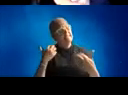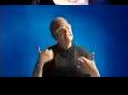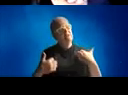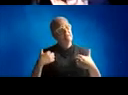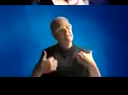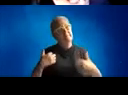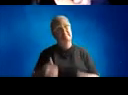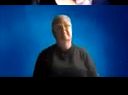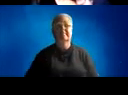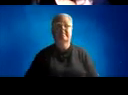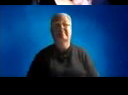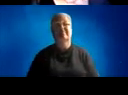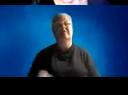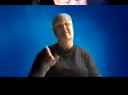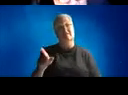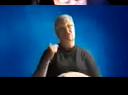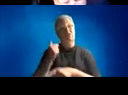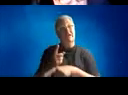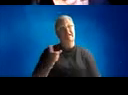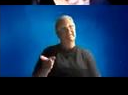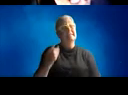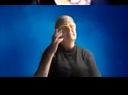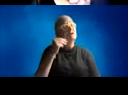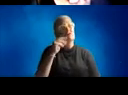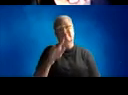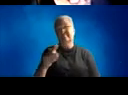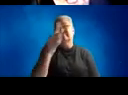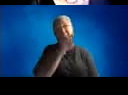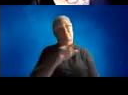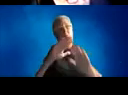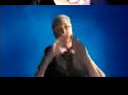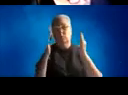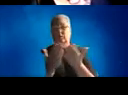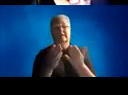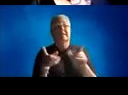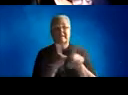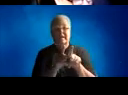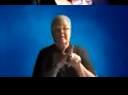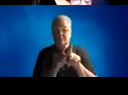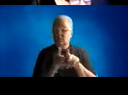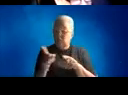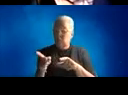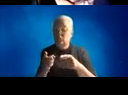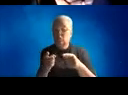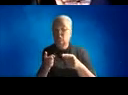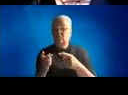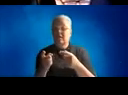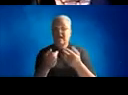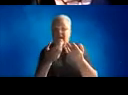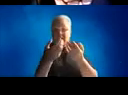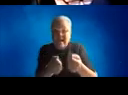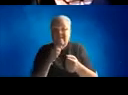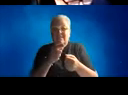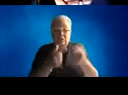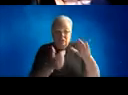an experience that's been reflected everywhere. But is the one result that came out of what you did that you can tell us, or is it not there